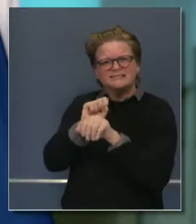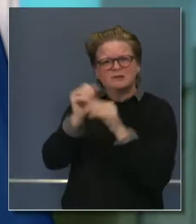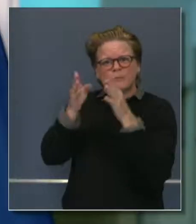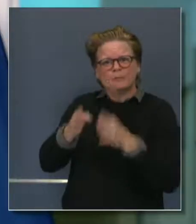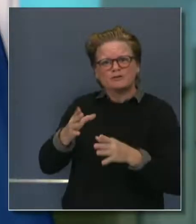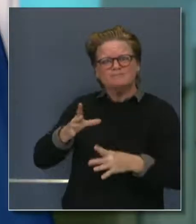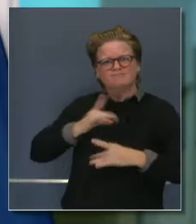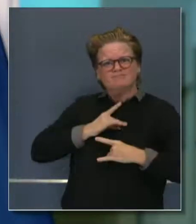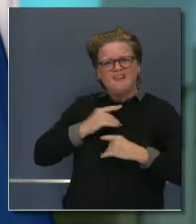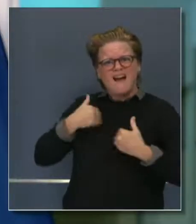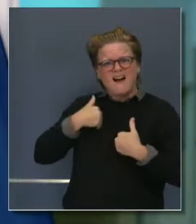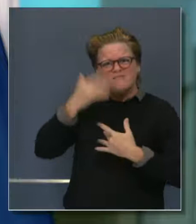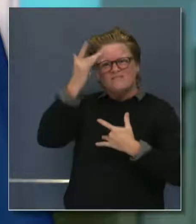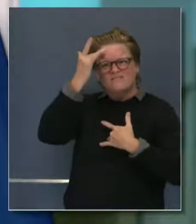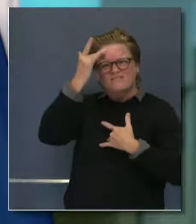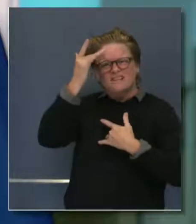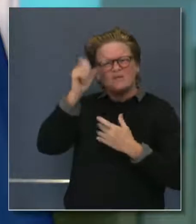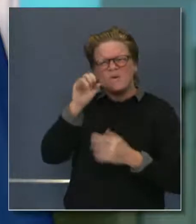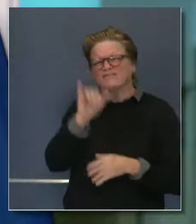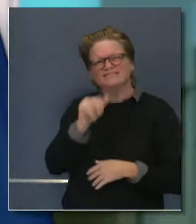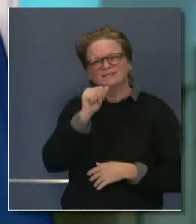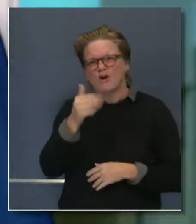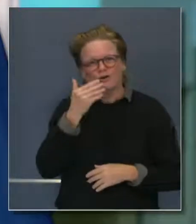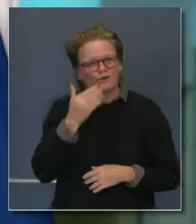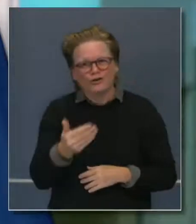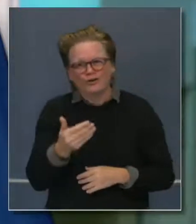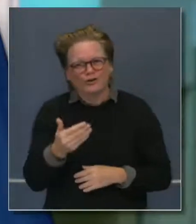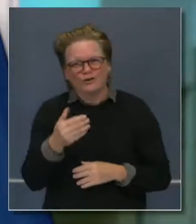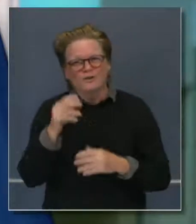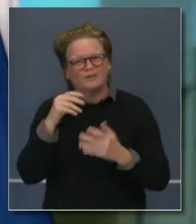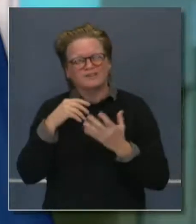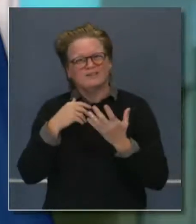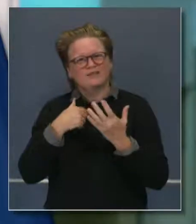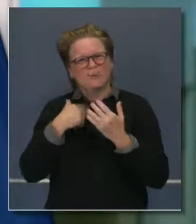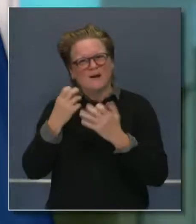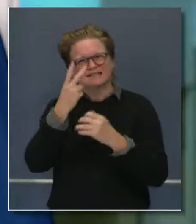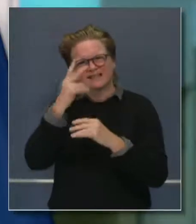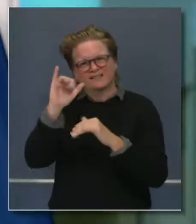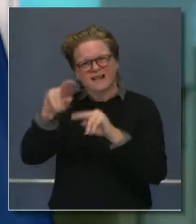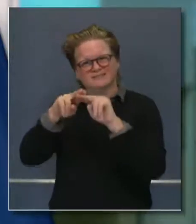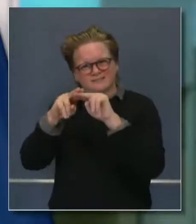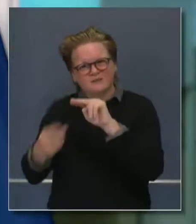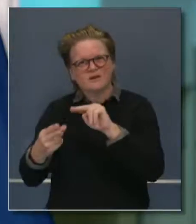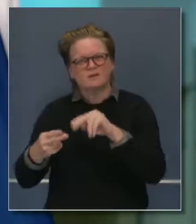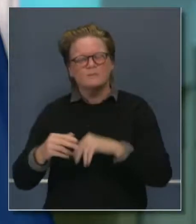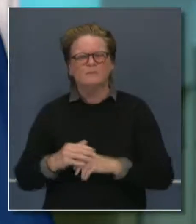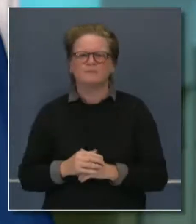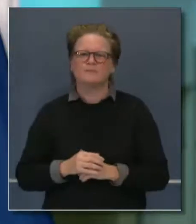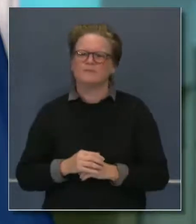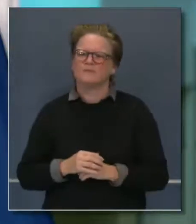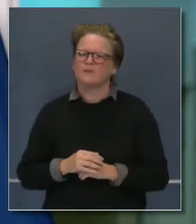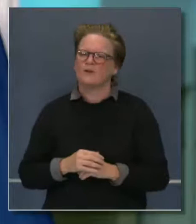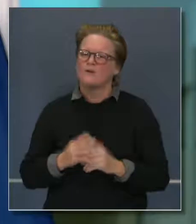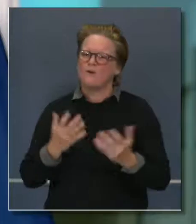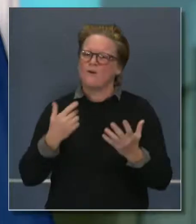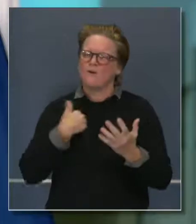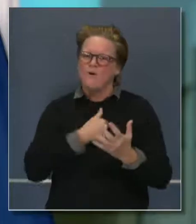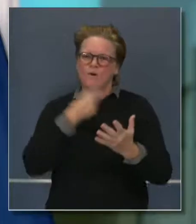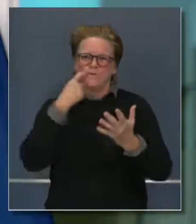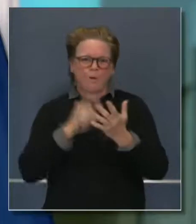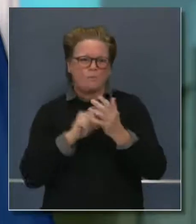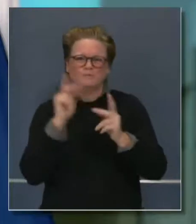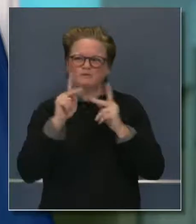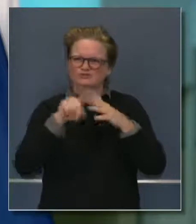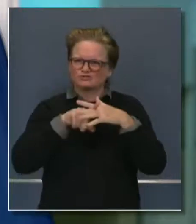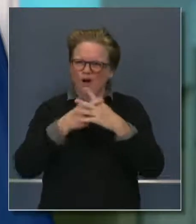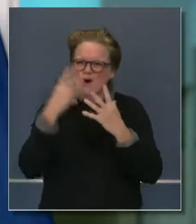to see people, again, take down their guard, take off their masks, begin to mix outside their households. We're seeing some early indication